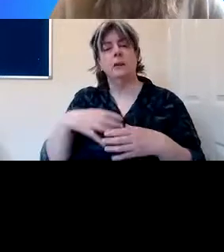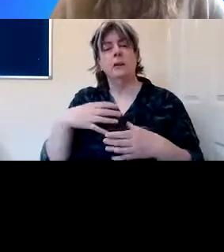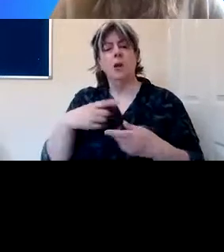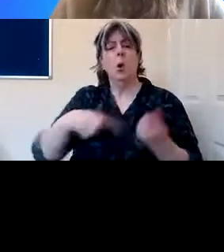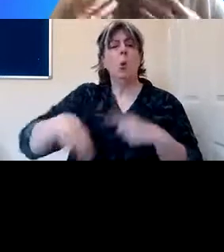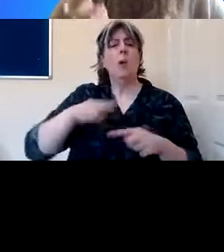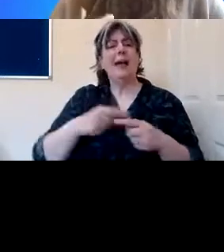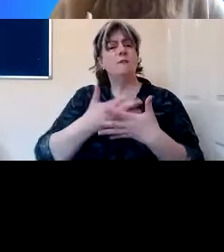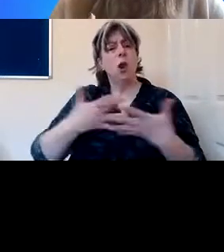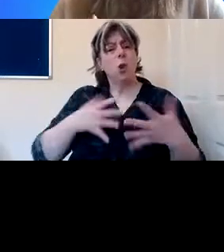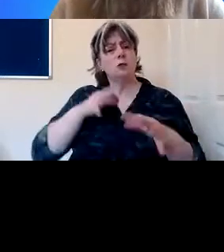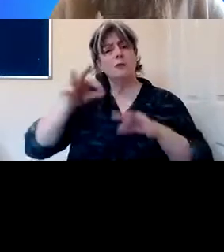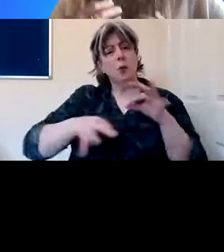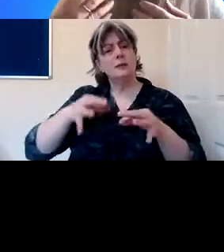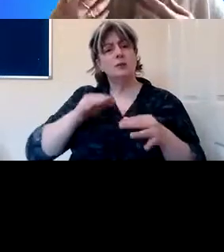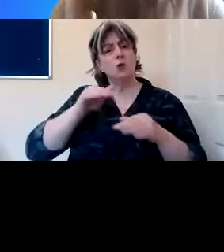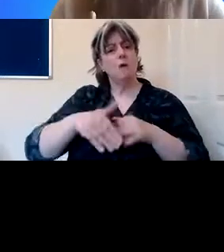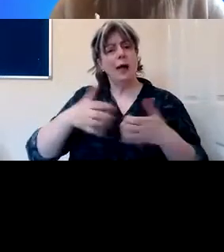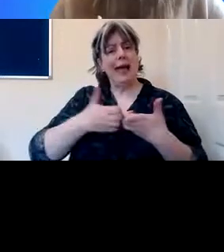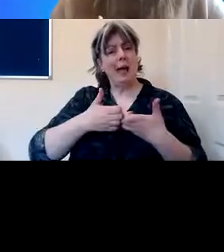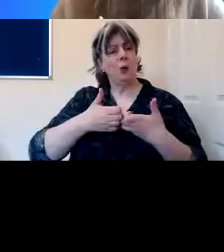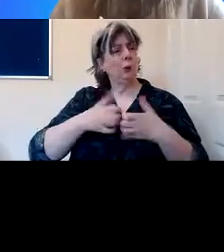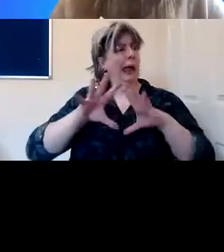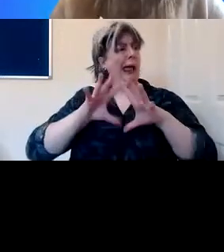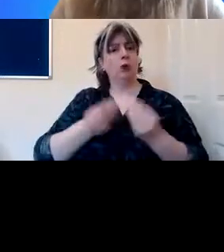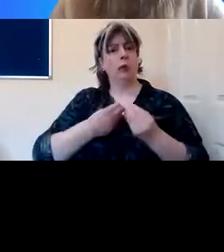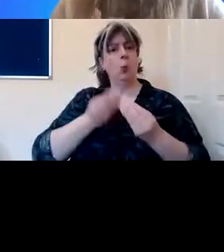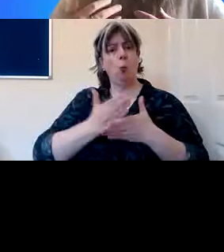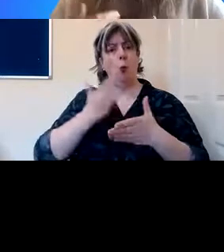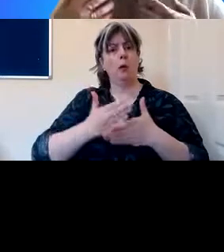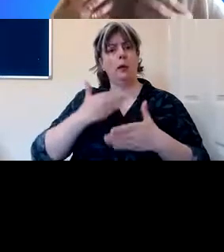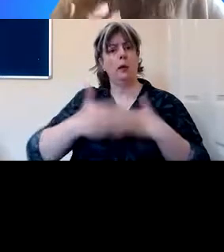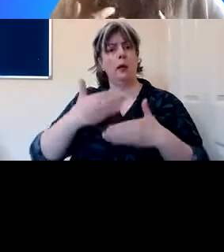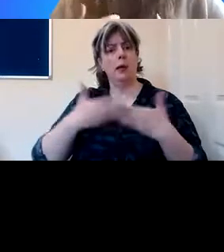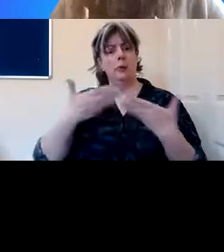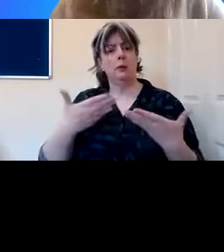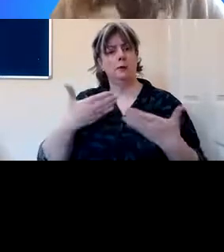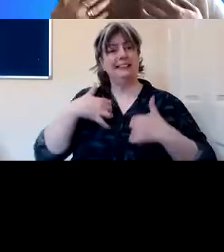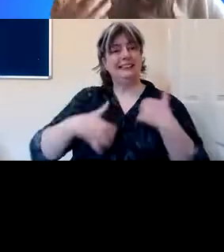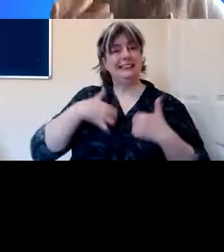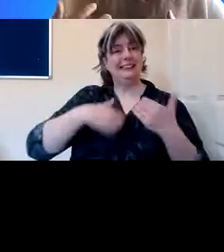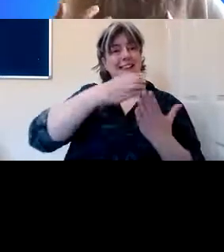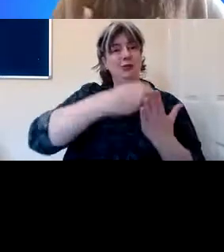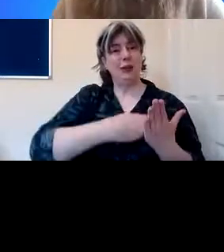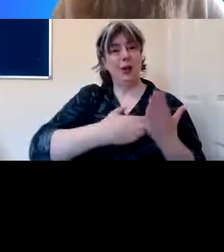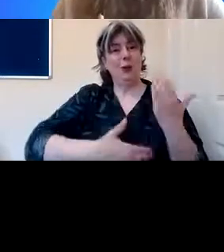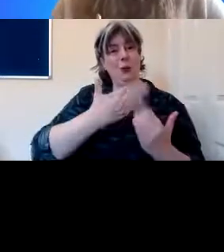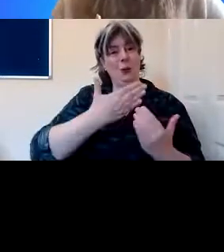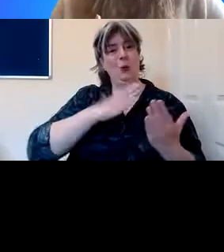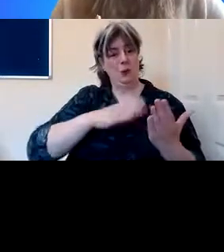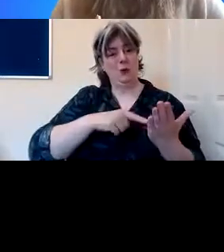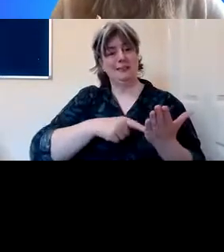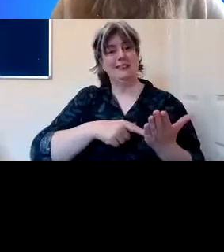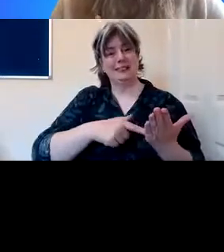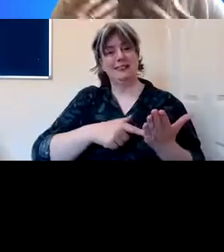how things are working at the moment. We're very enthusiastic about curriculum. We want to push that. We want to work with Welsh Government